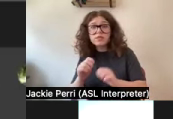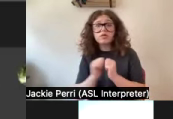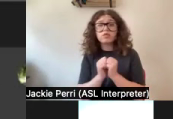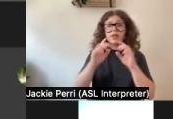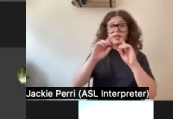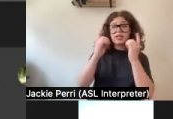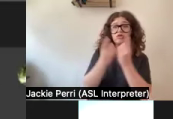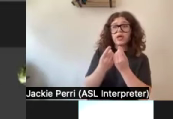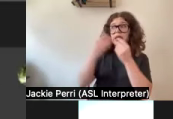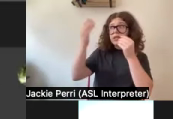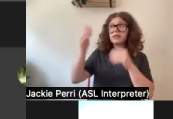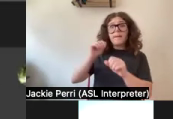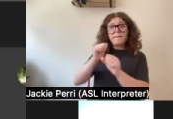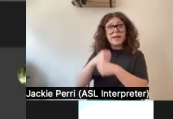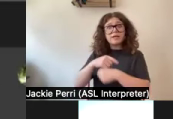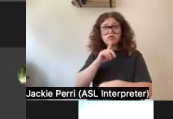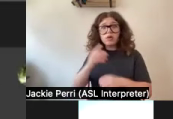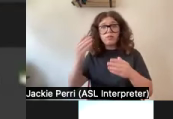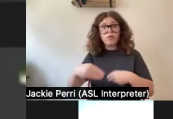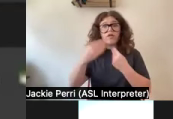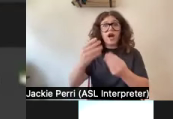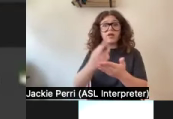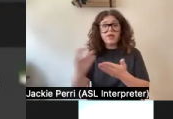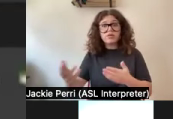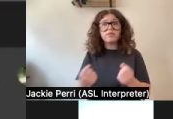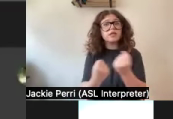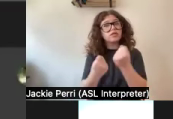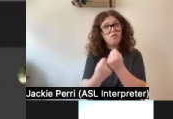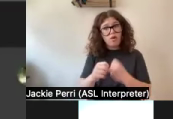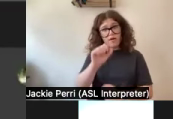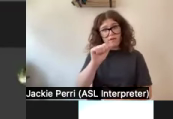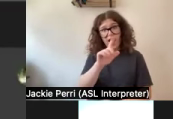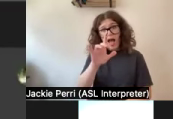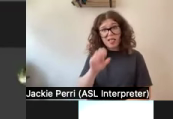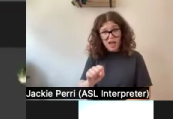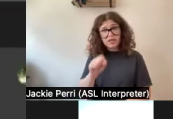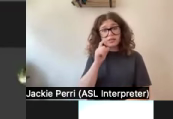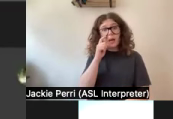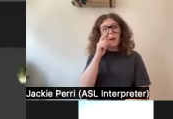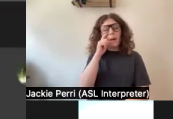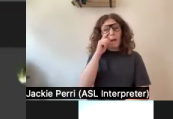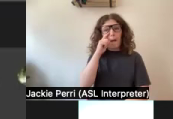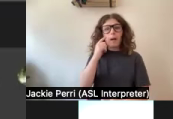and be supportive allies. And I want to just share the unfortunate bleak